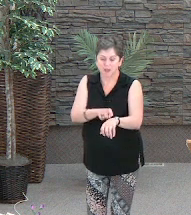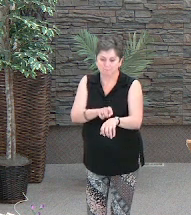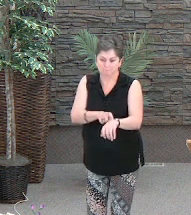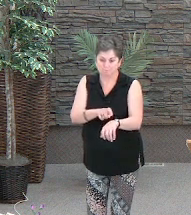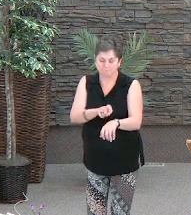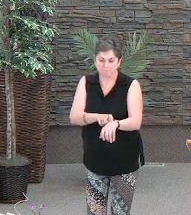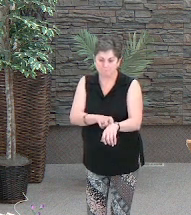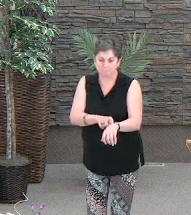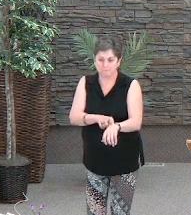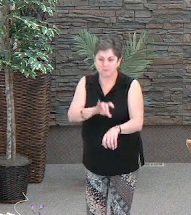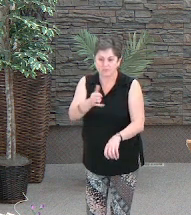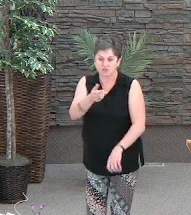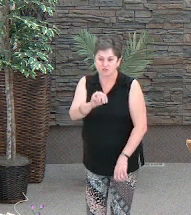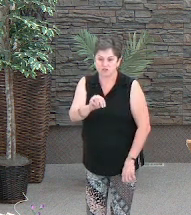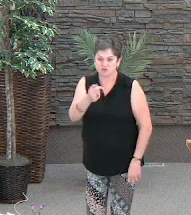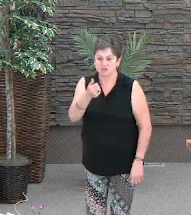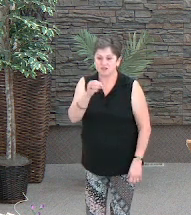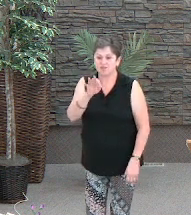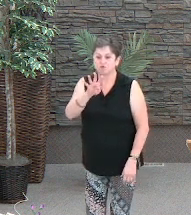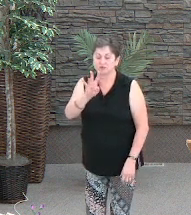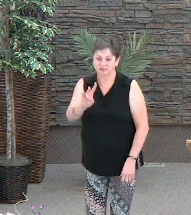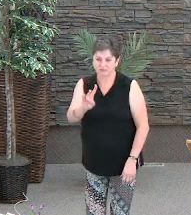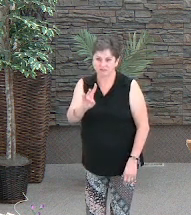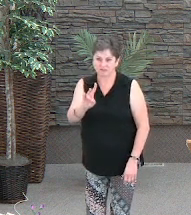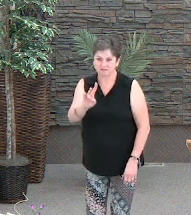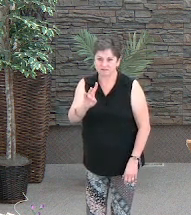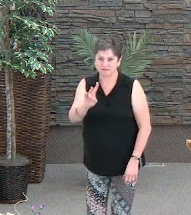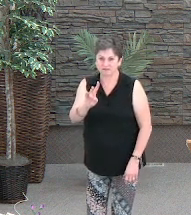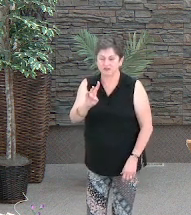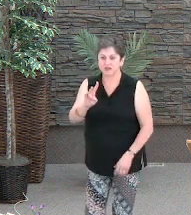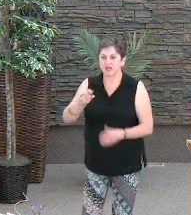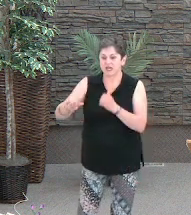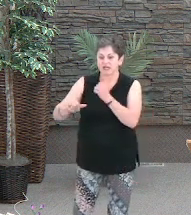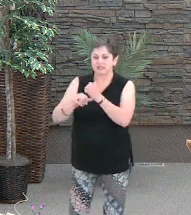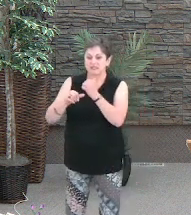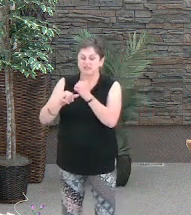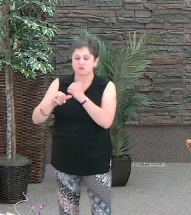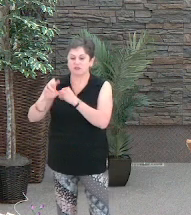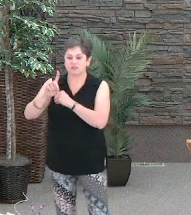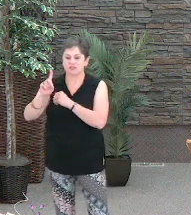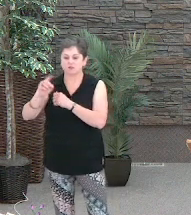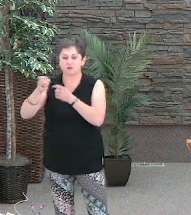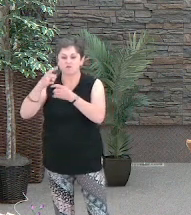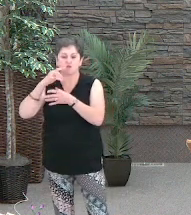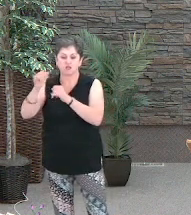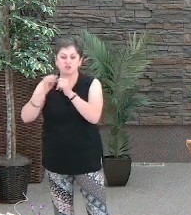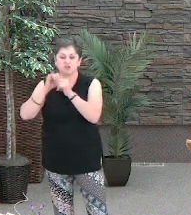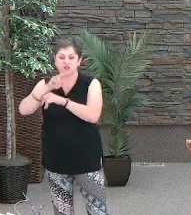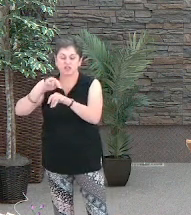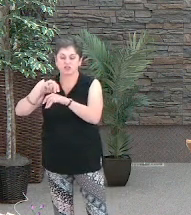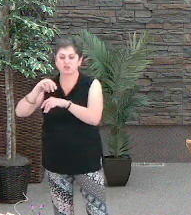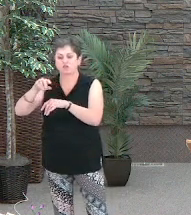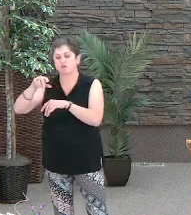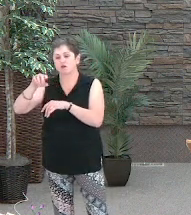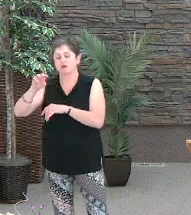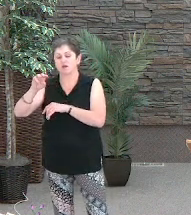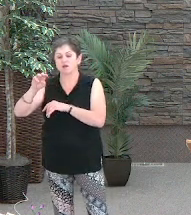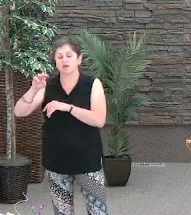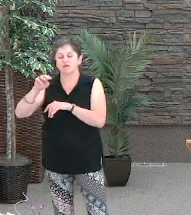time, in January of 1947, an assistant district manager for International Harvester from